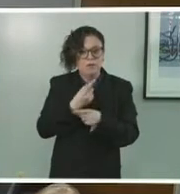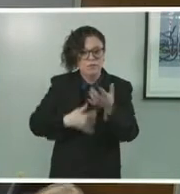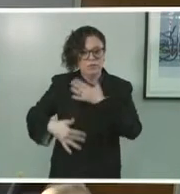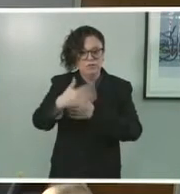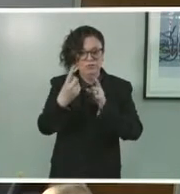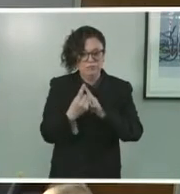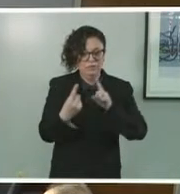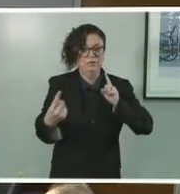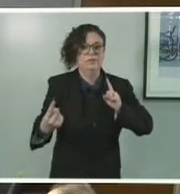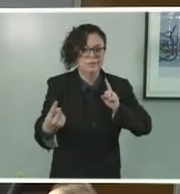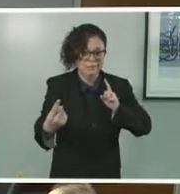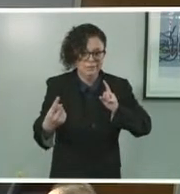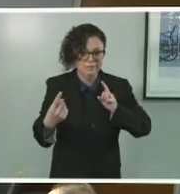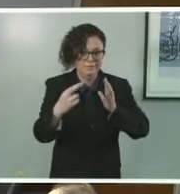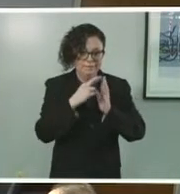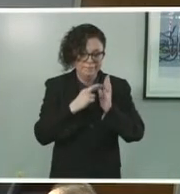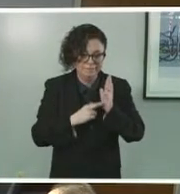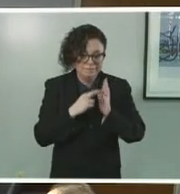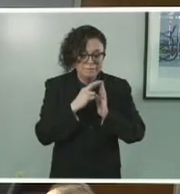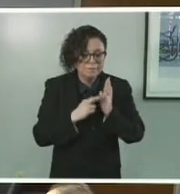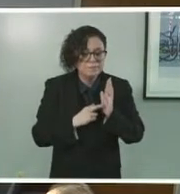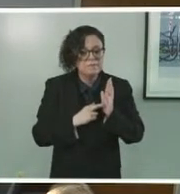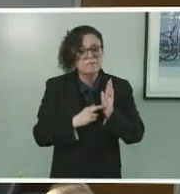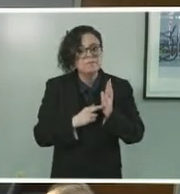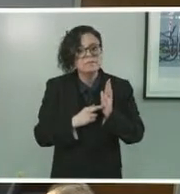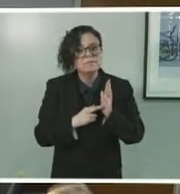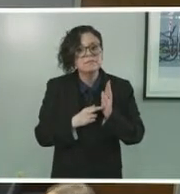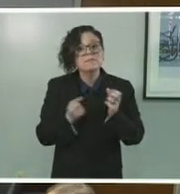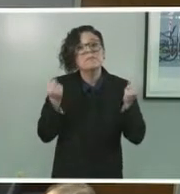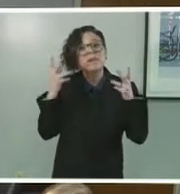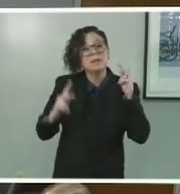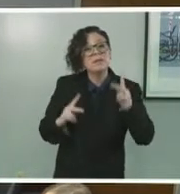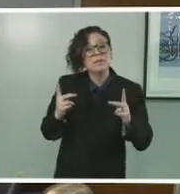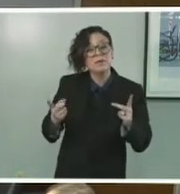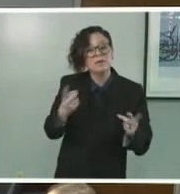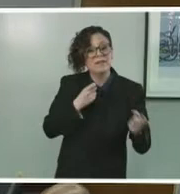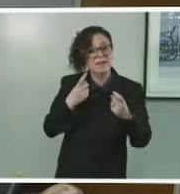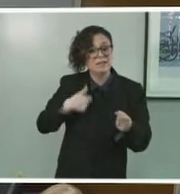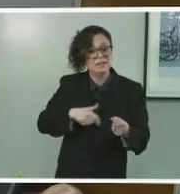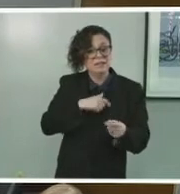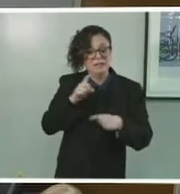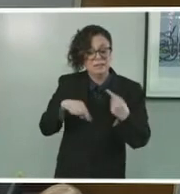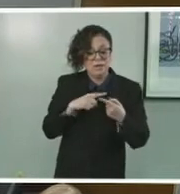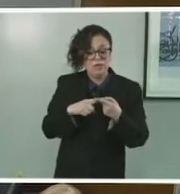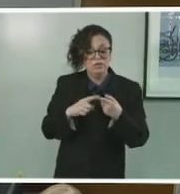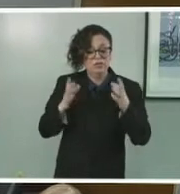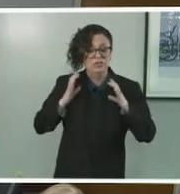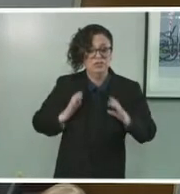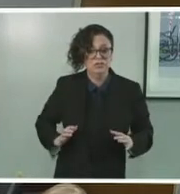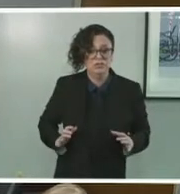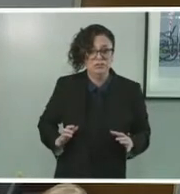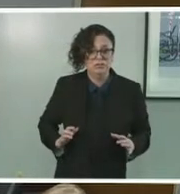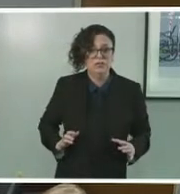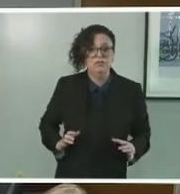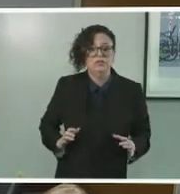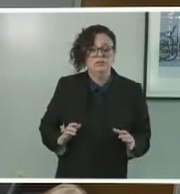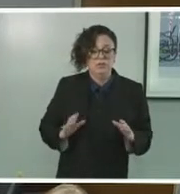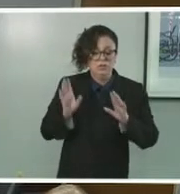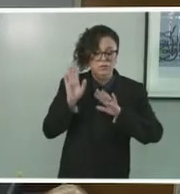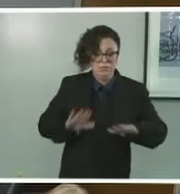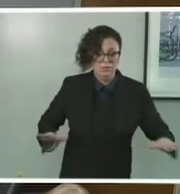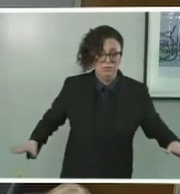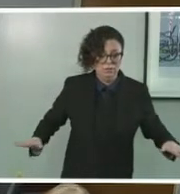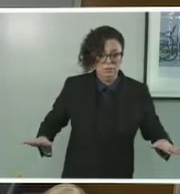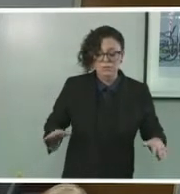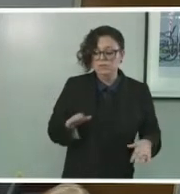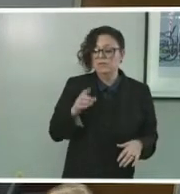A number of people have asked about child custody issues. Maybe this is a question for the county. So can someone leave the house